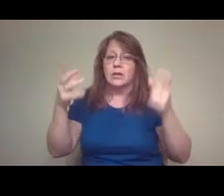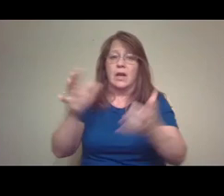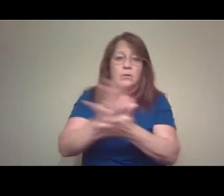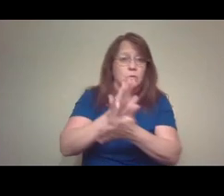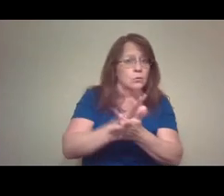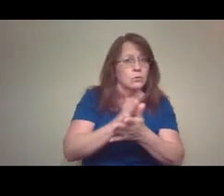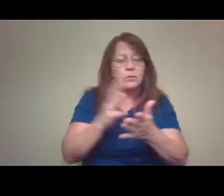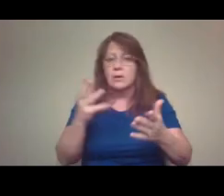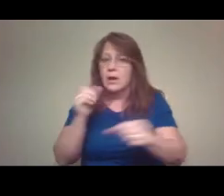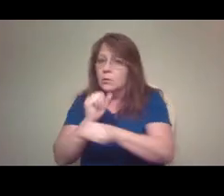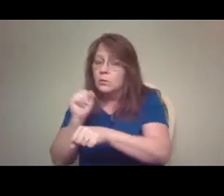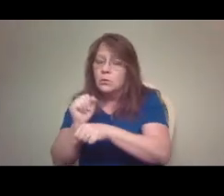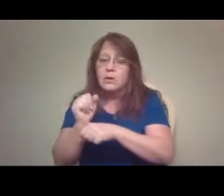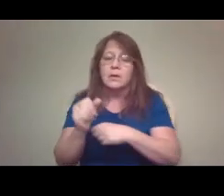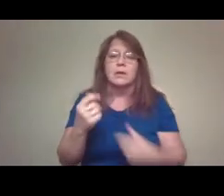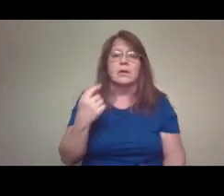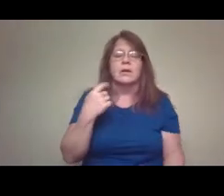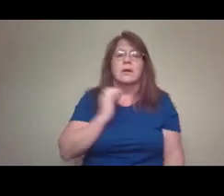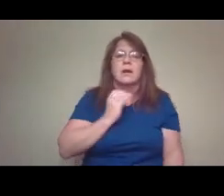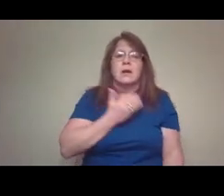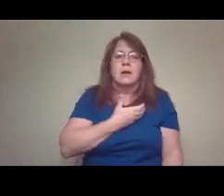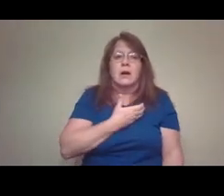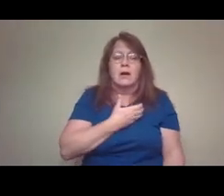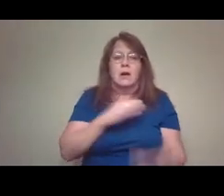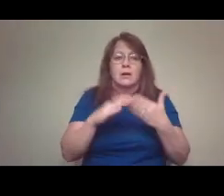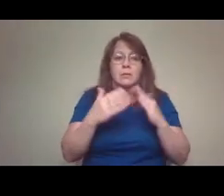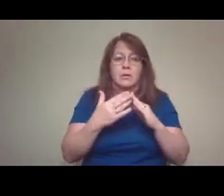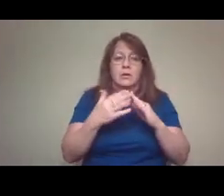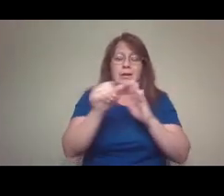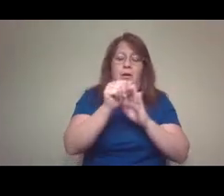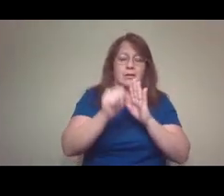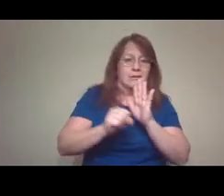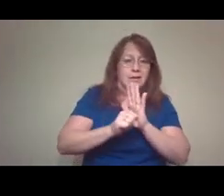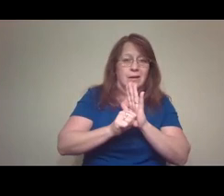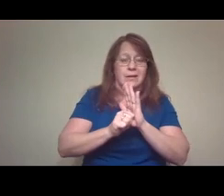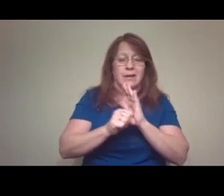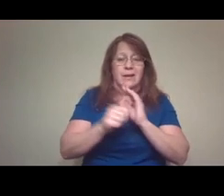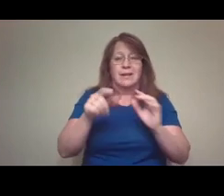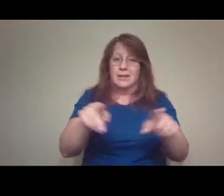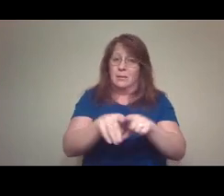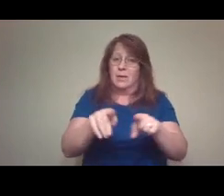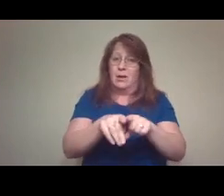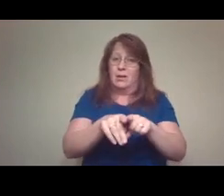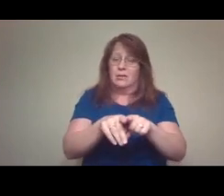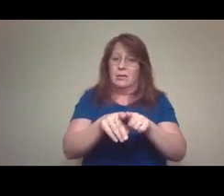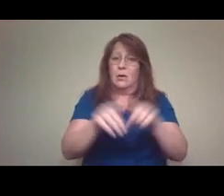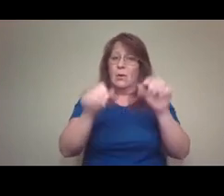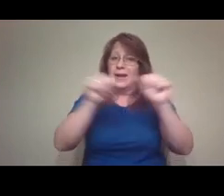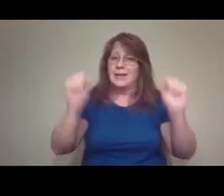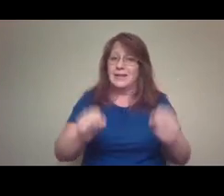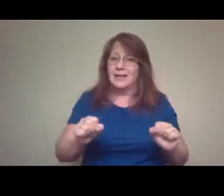not only in the experience in our community, but in our state and in our nation, is that this can also be a season in